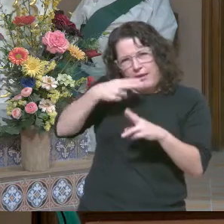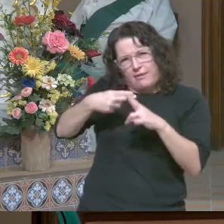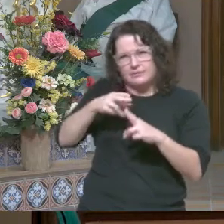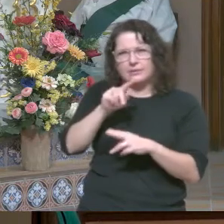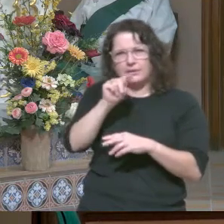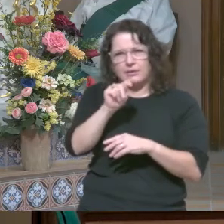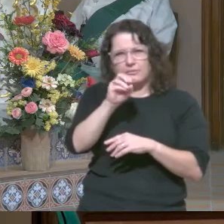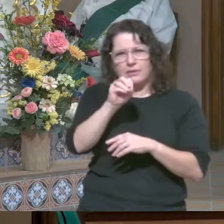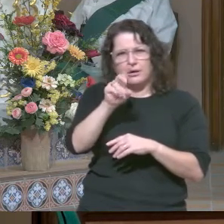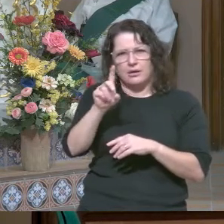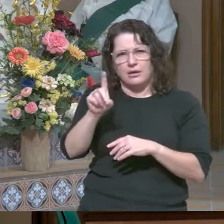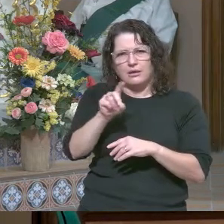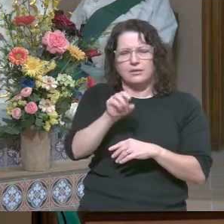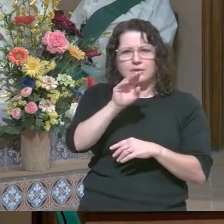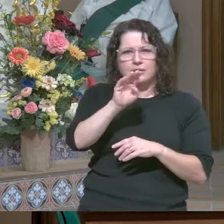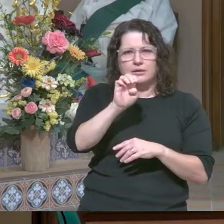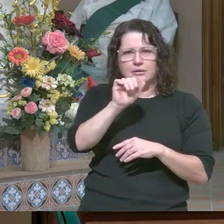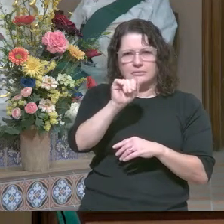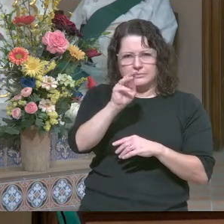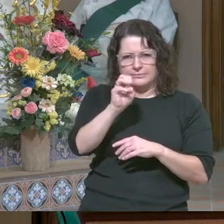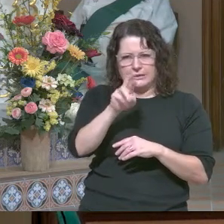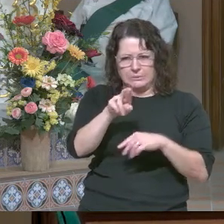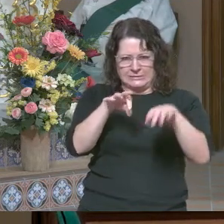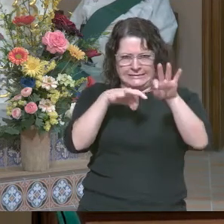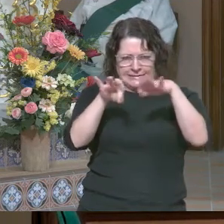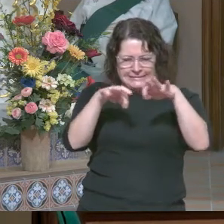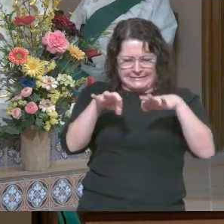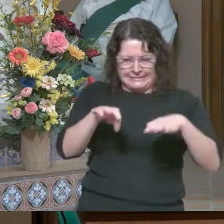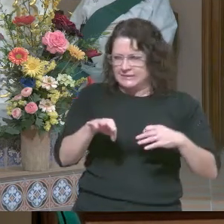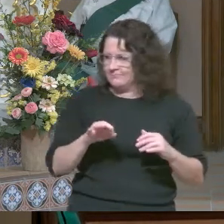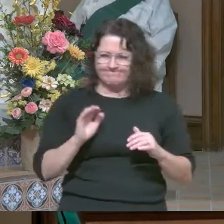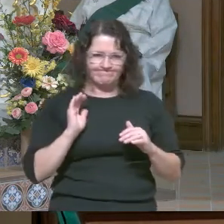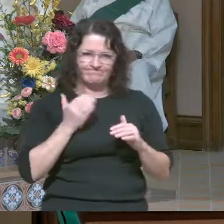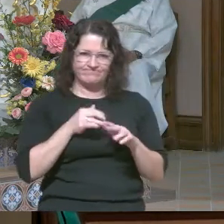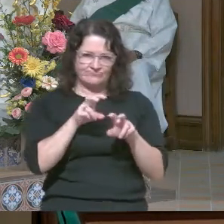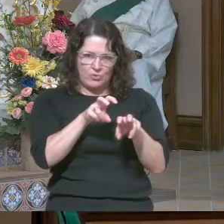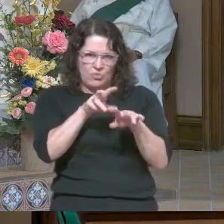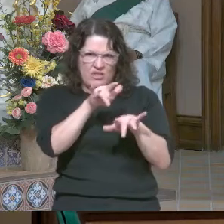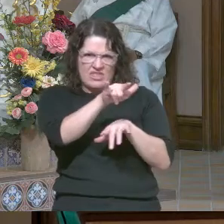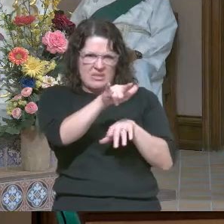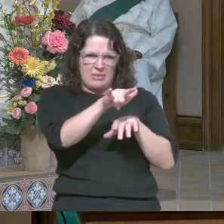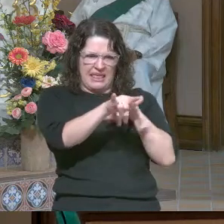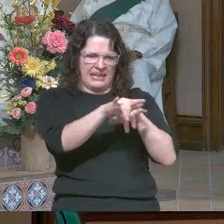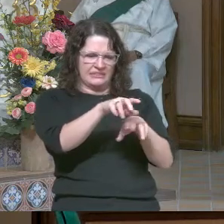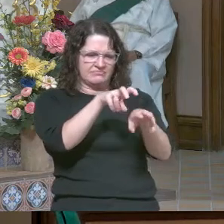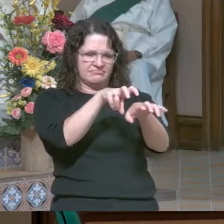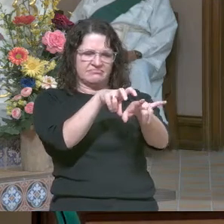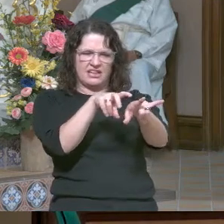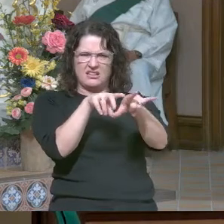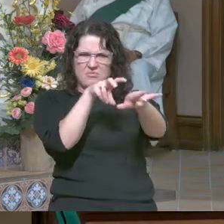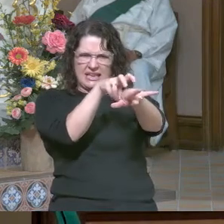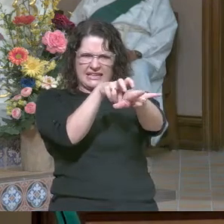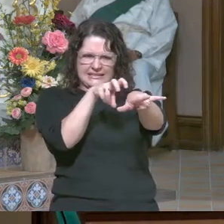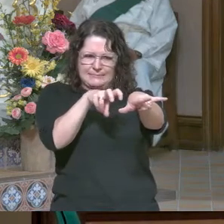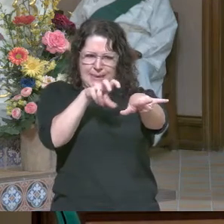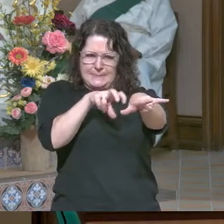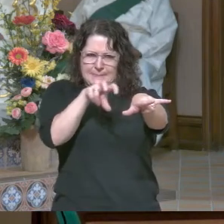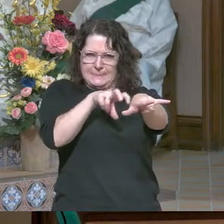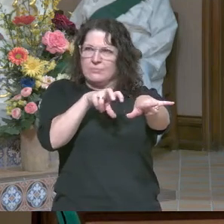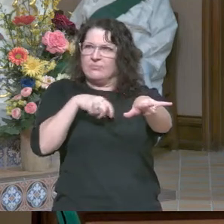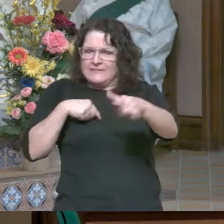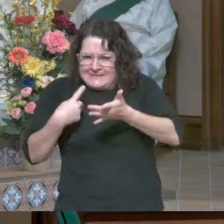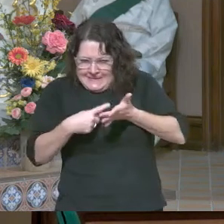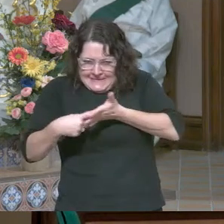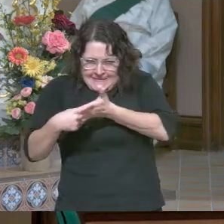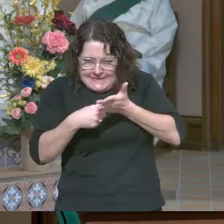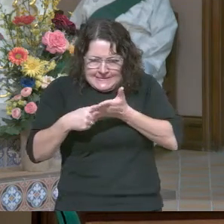he told them what was happening and what this group of passengers was going to attempt to do. But in that, he